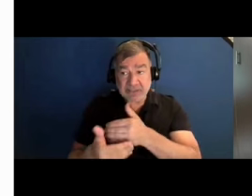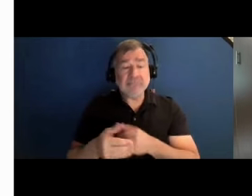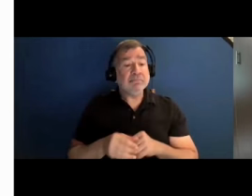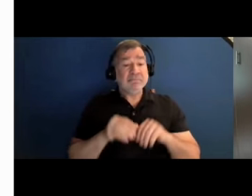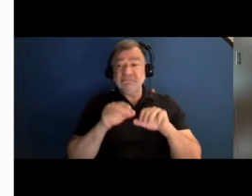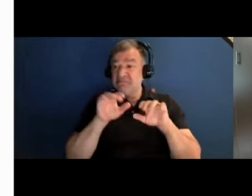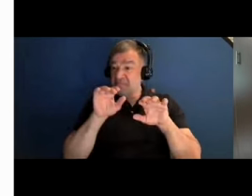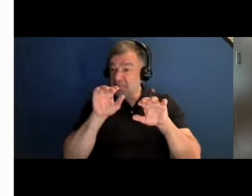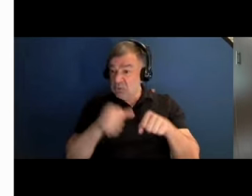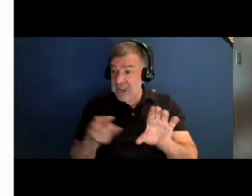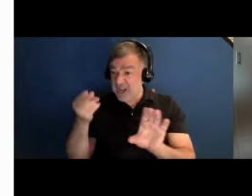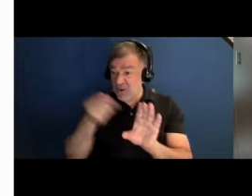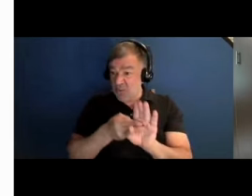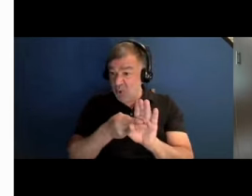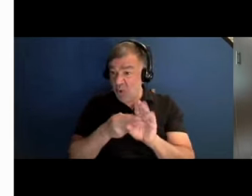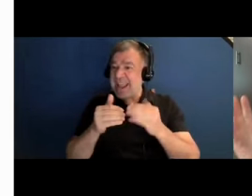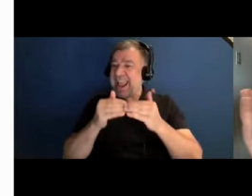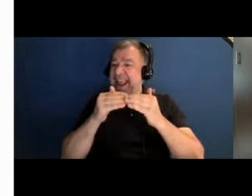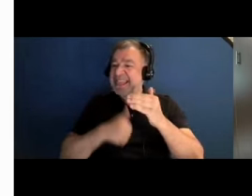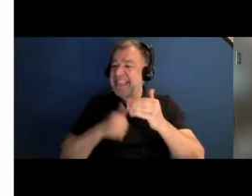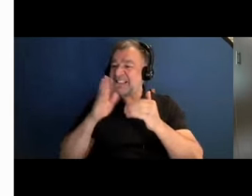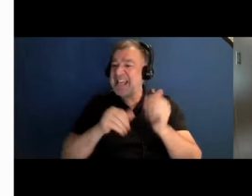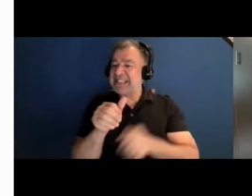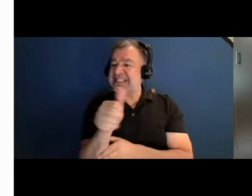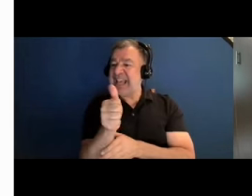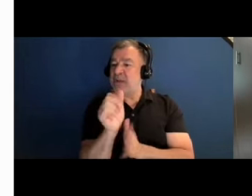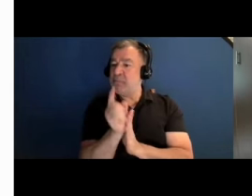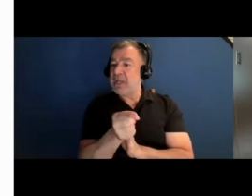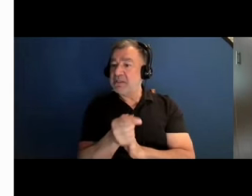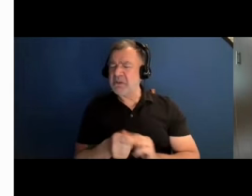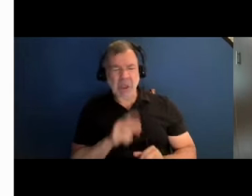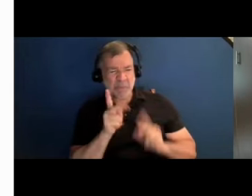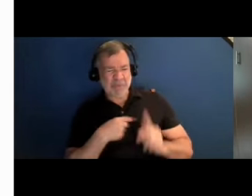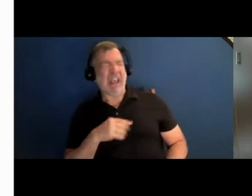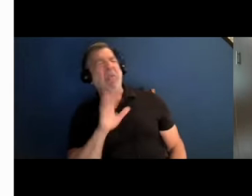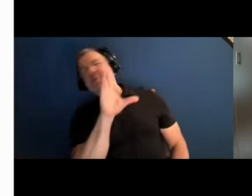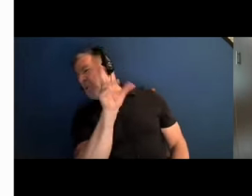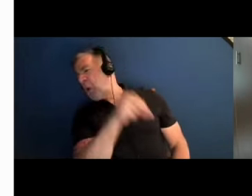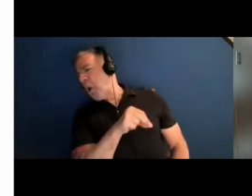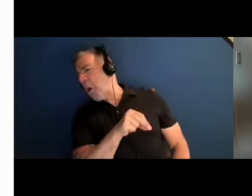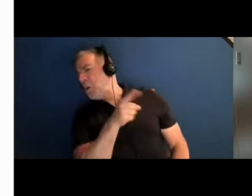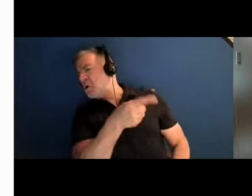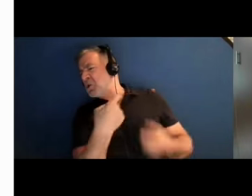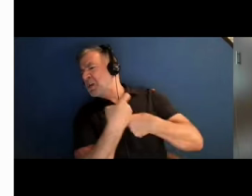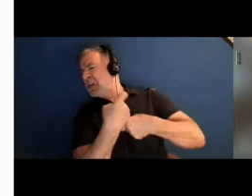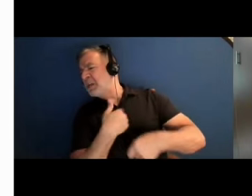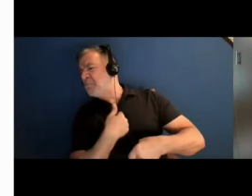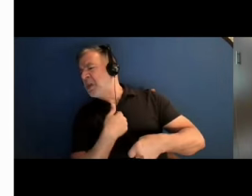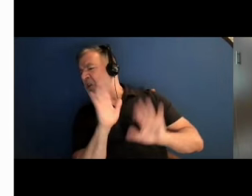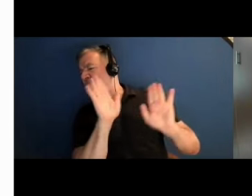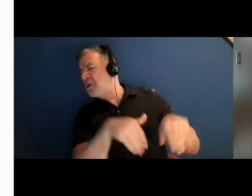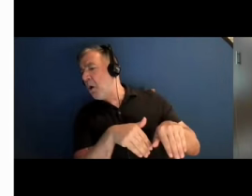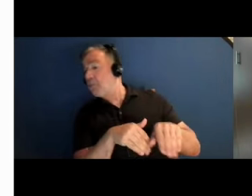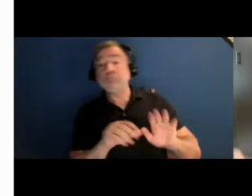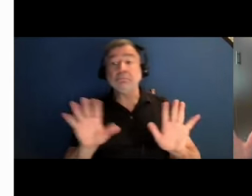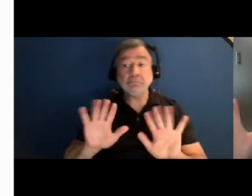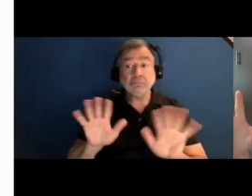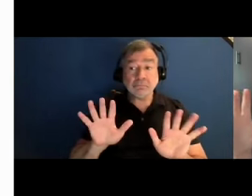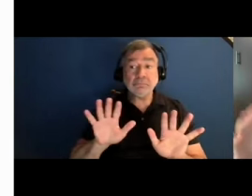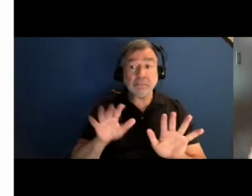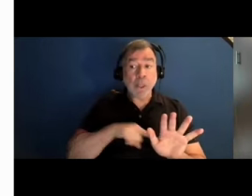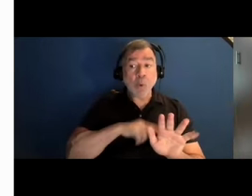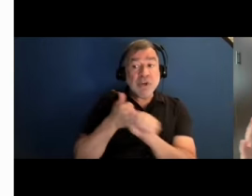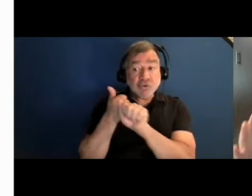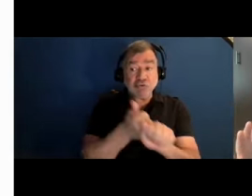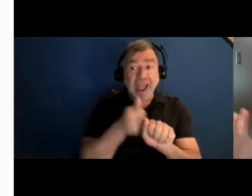done in less than 10 minutes. And I know many people say, oh, yeah, right, that could never be the case. In reality, we track this